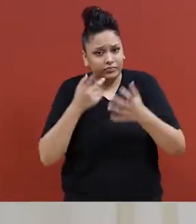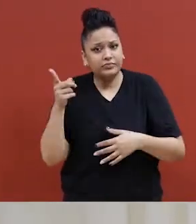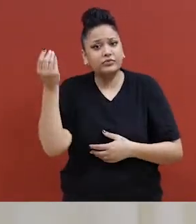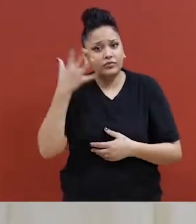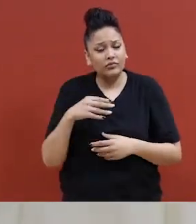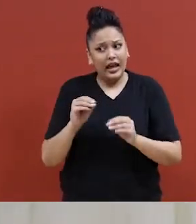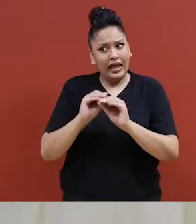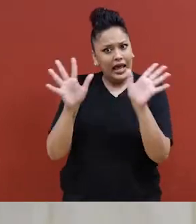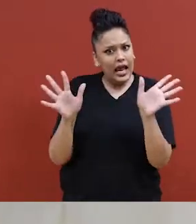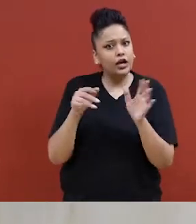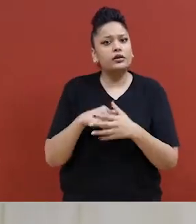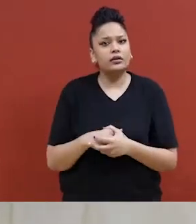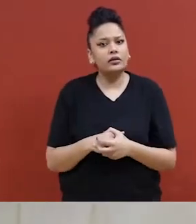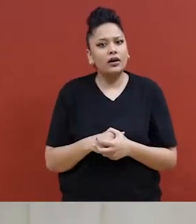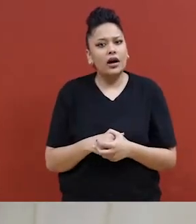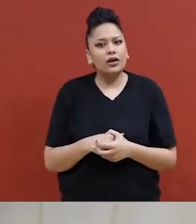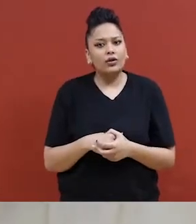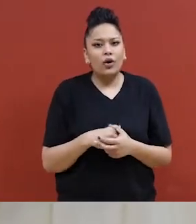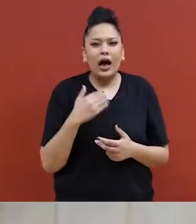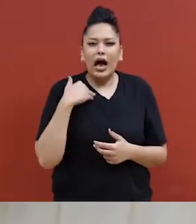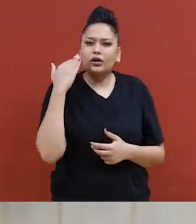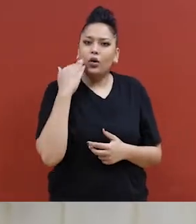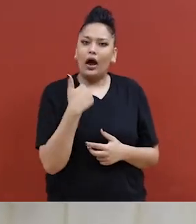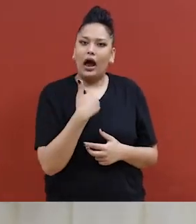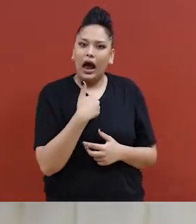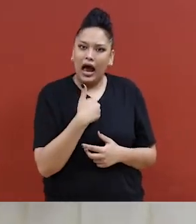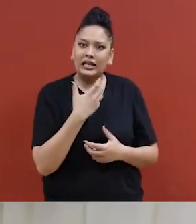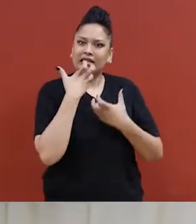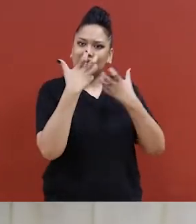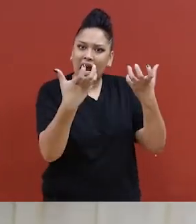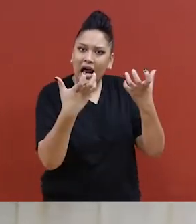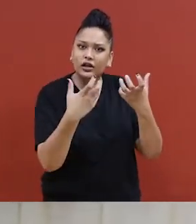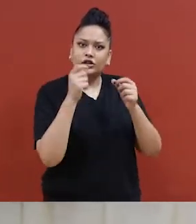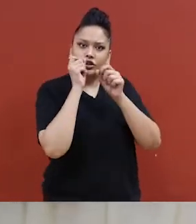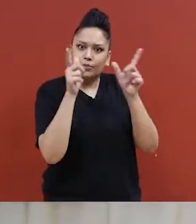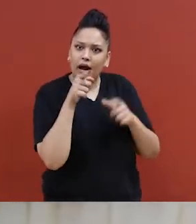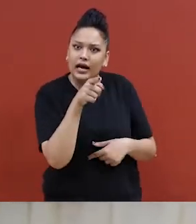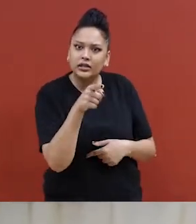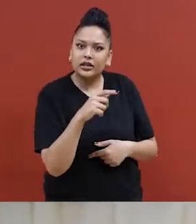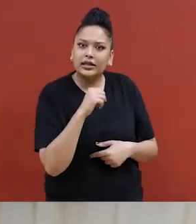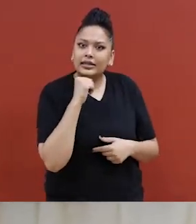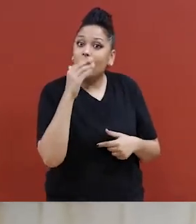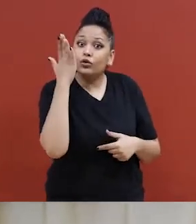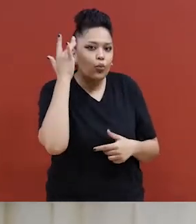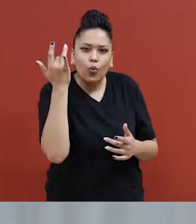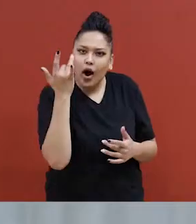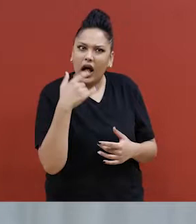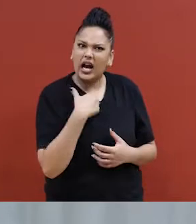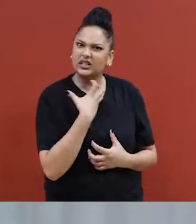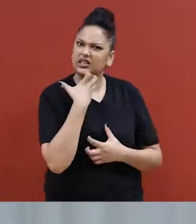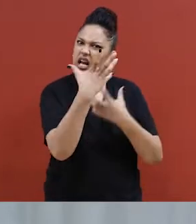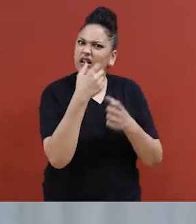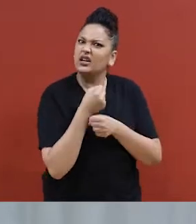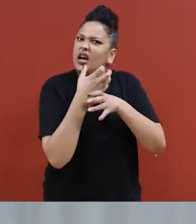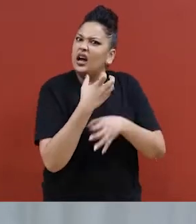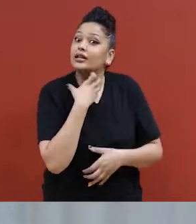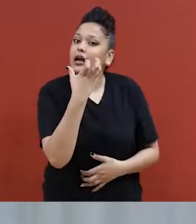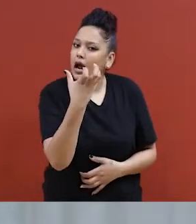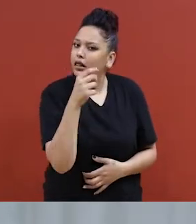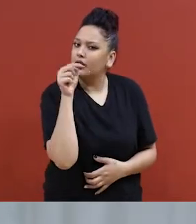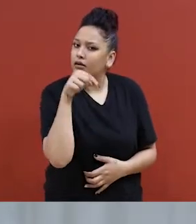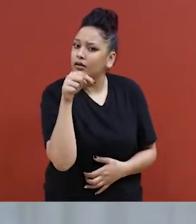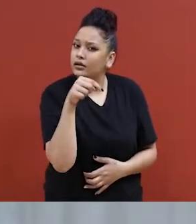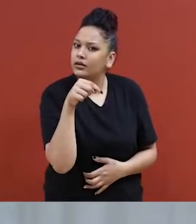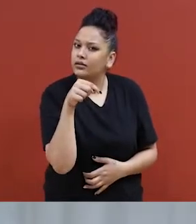clear. Yeah. I knew that would surprise him, but she said, that isn't why I yelled. She said, I yelled